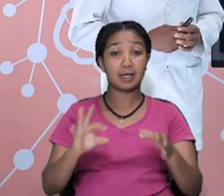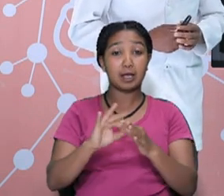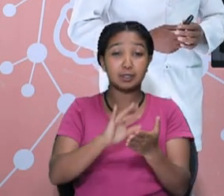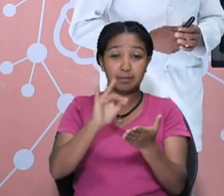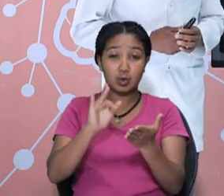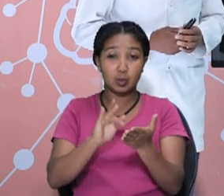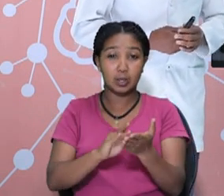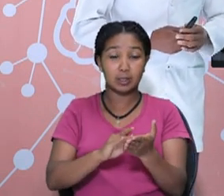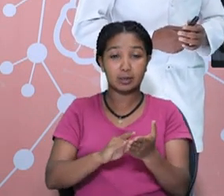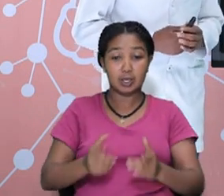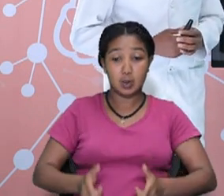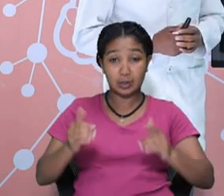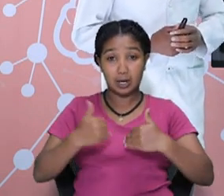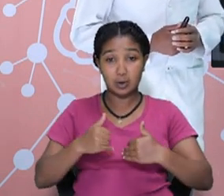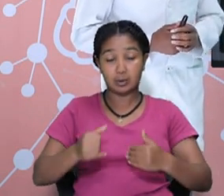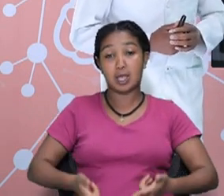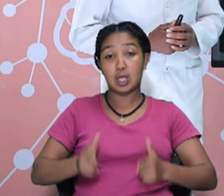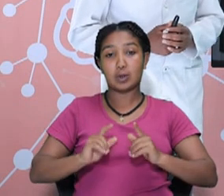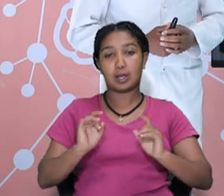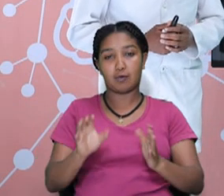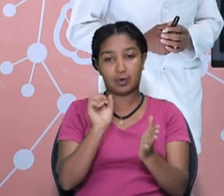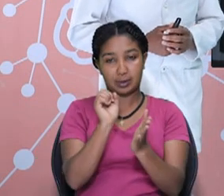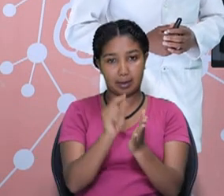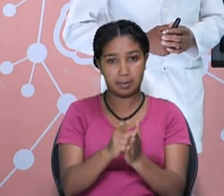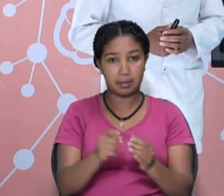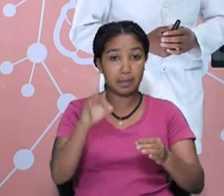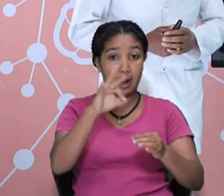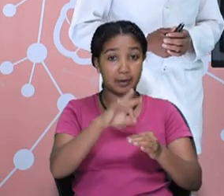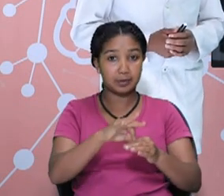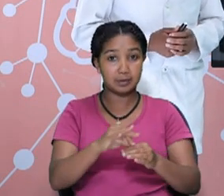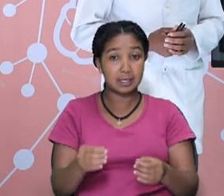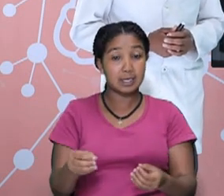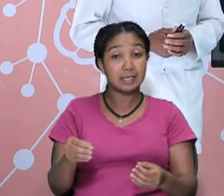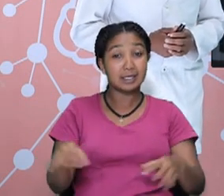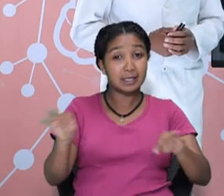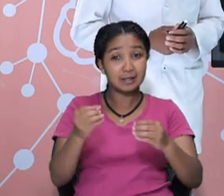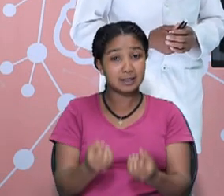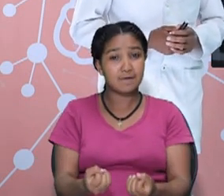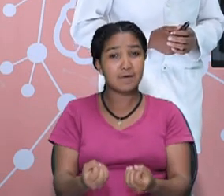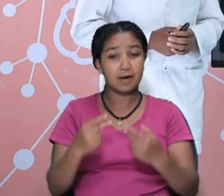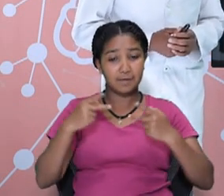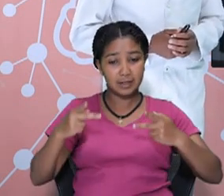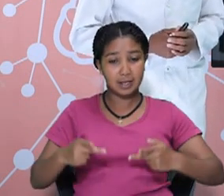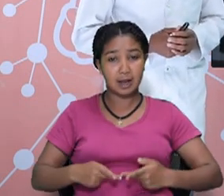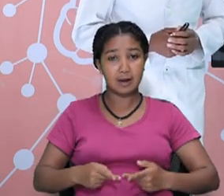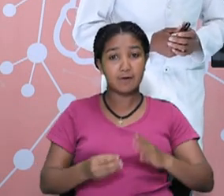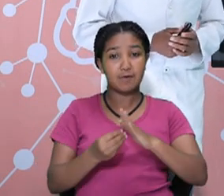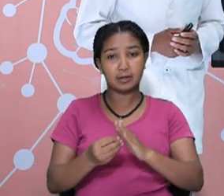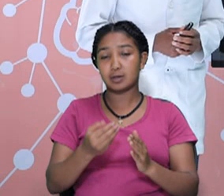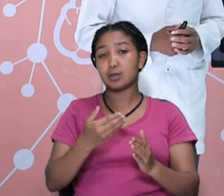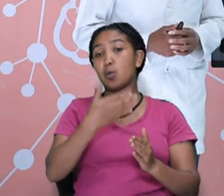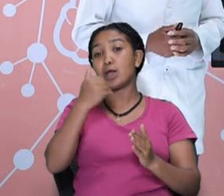Interaction between biotic and abiotic factors. For example, plants need several physical factors for the